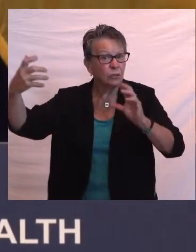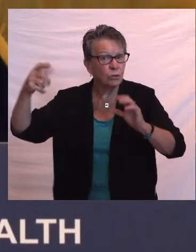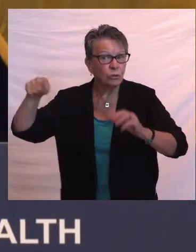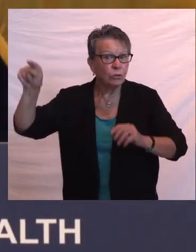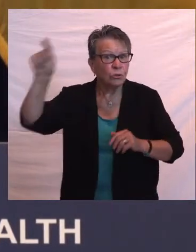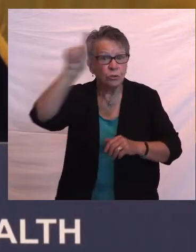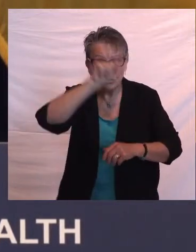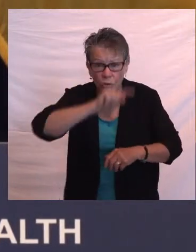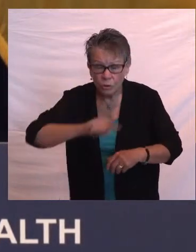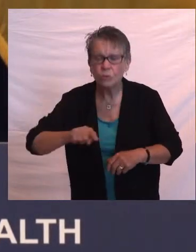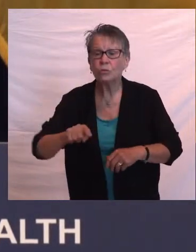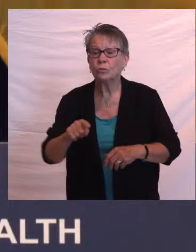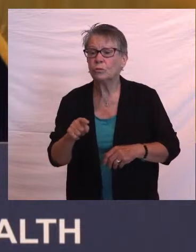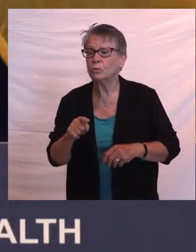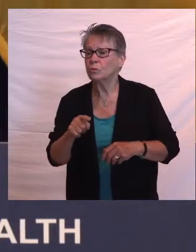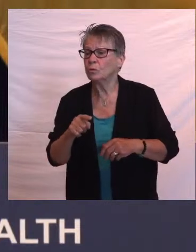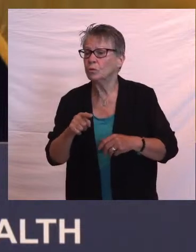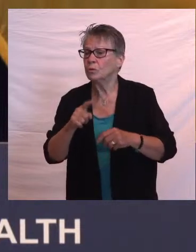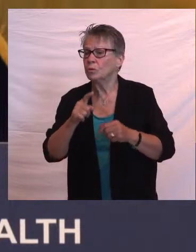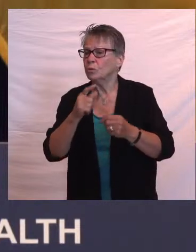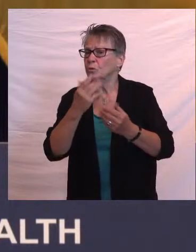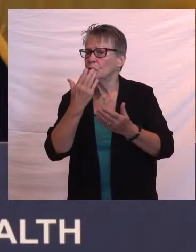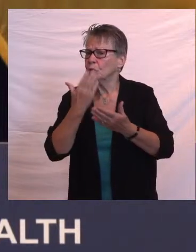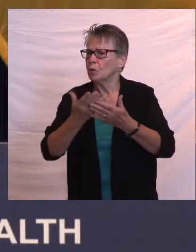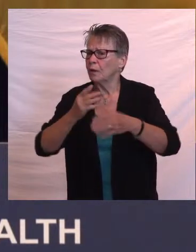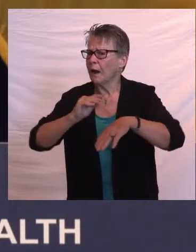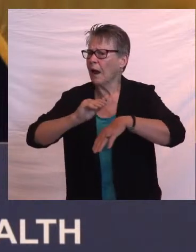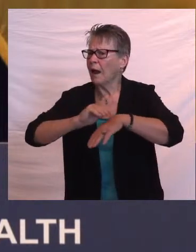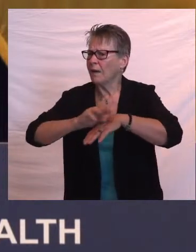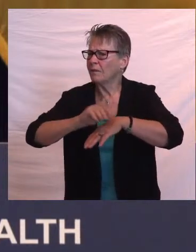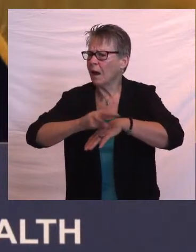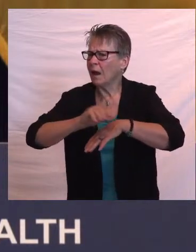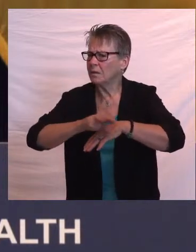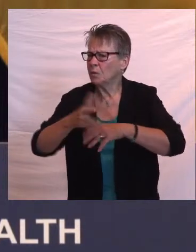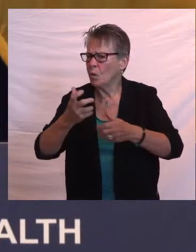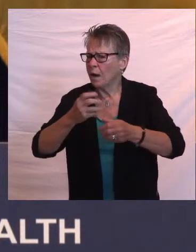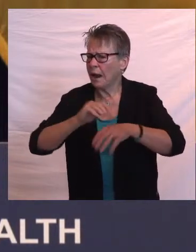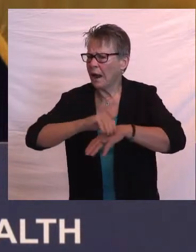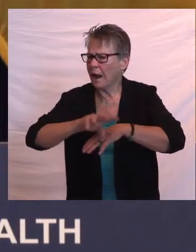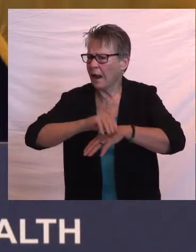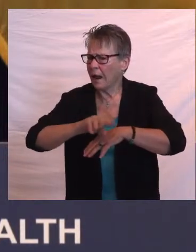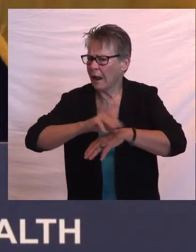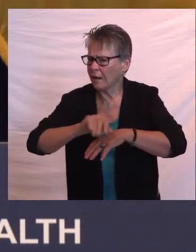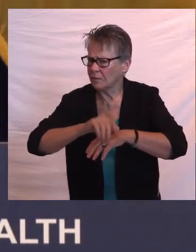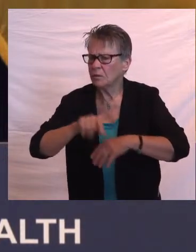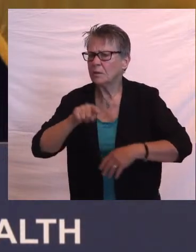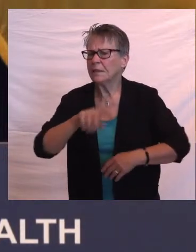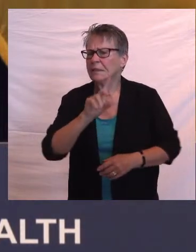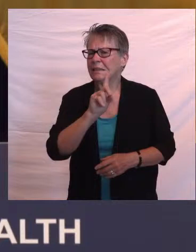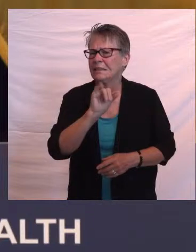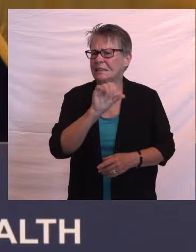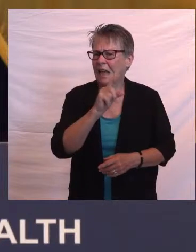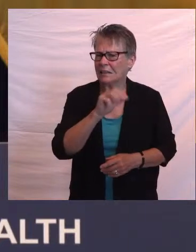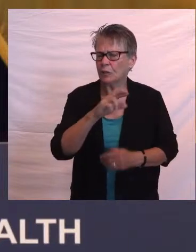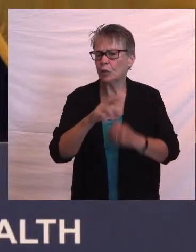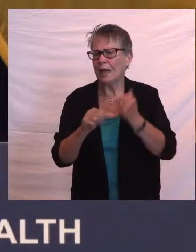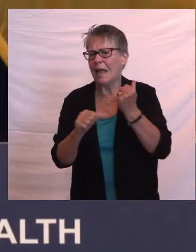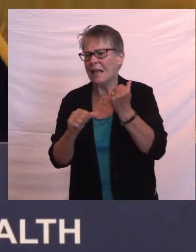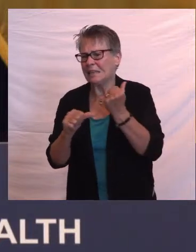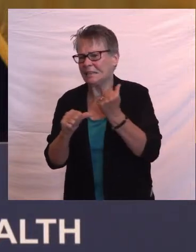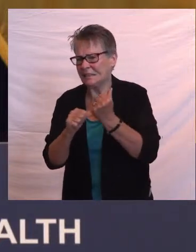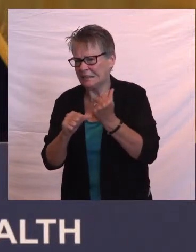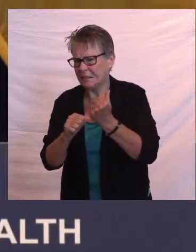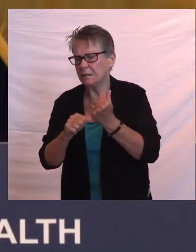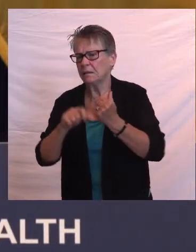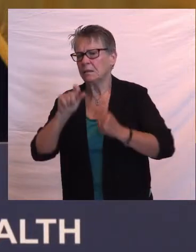advice. Go to disasterassistance.gov as your first stop. Even if you ultimately go to the Small Business Administration,